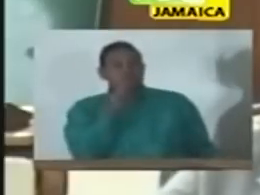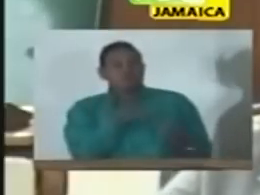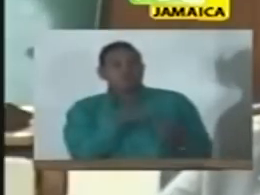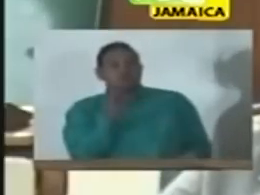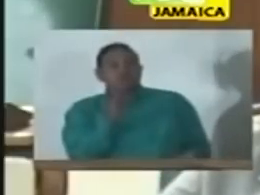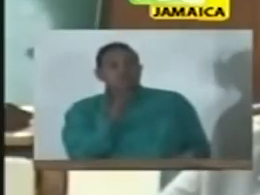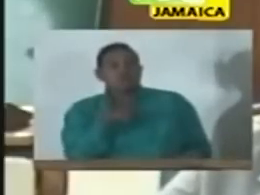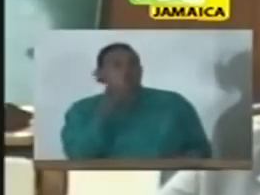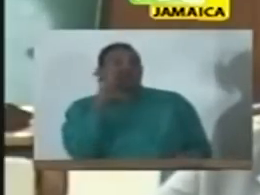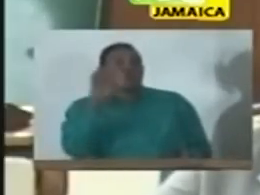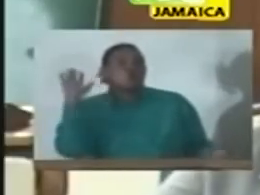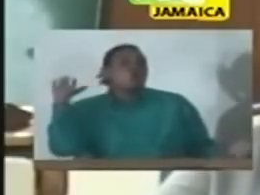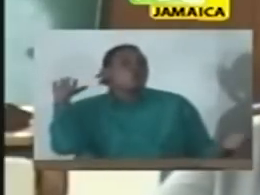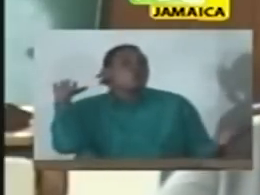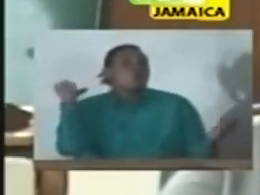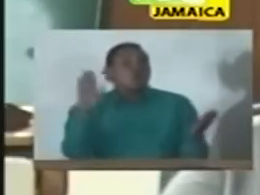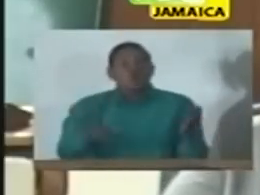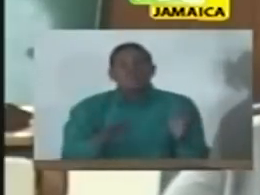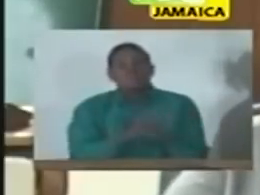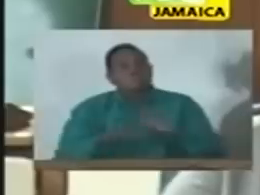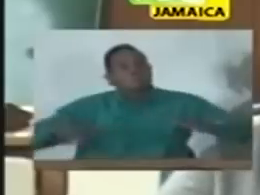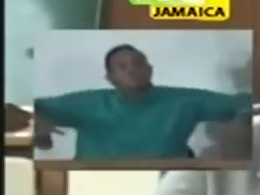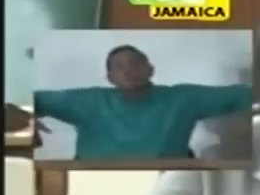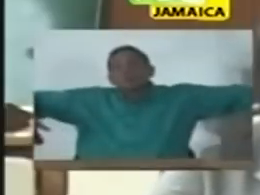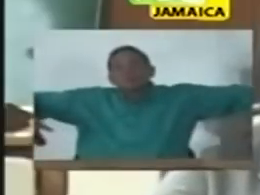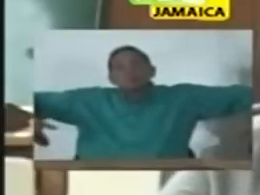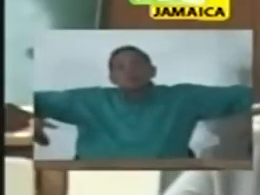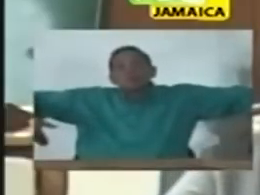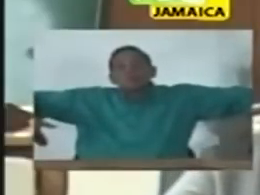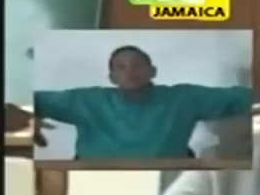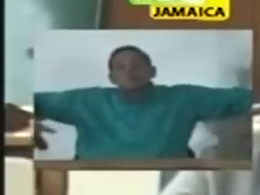Mr. President, I want to just